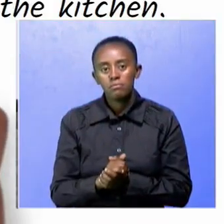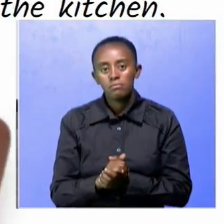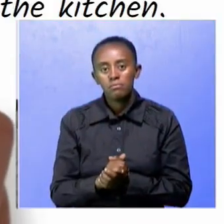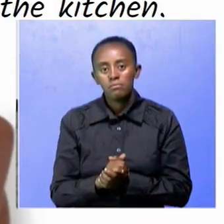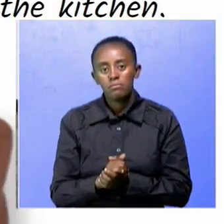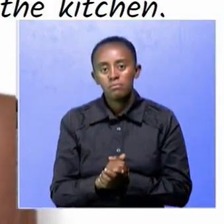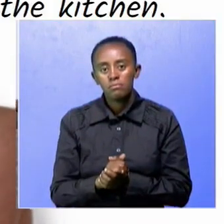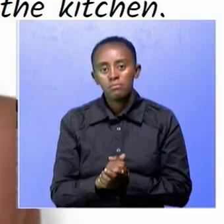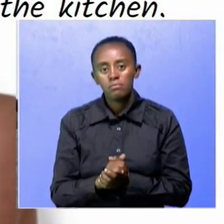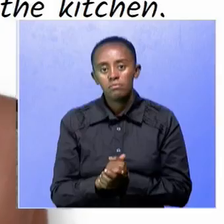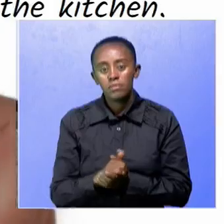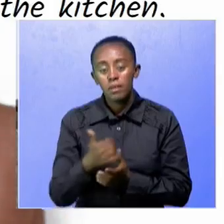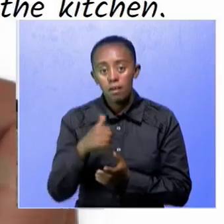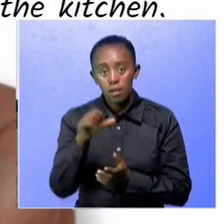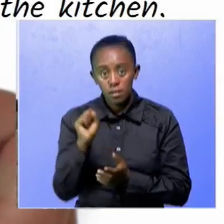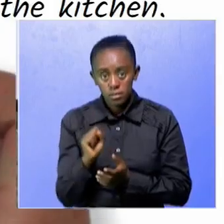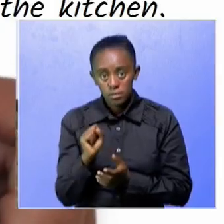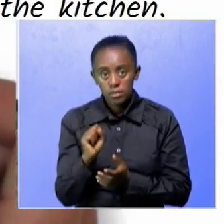okay, as